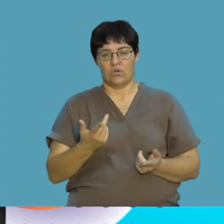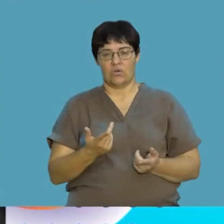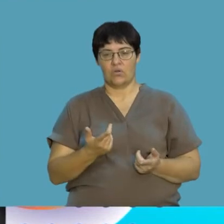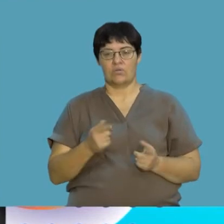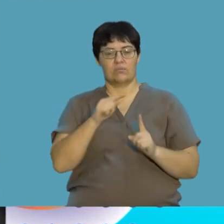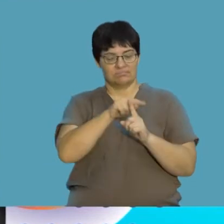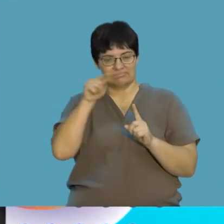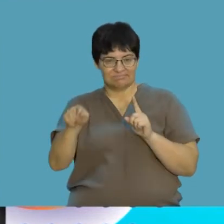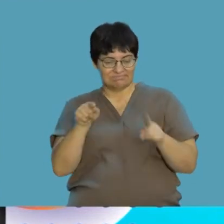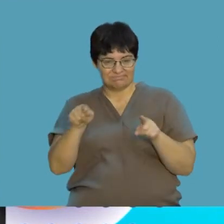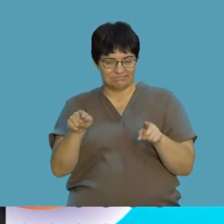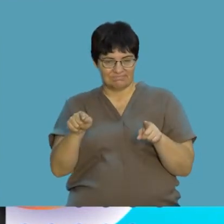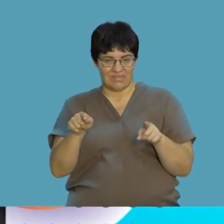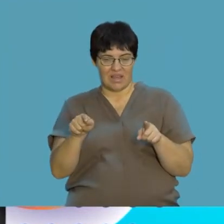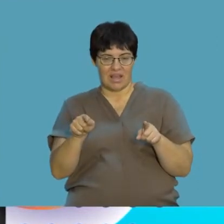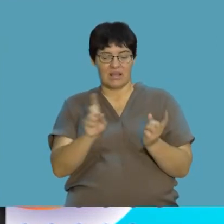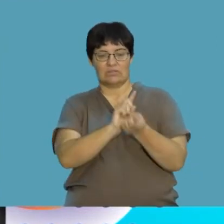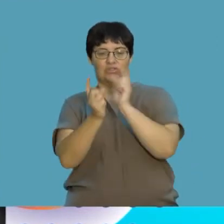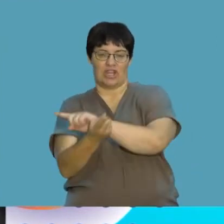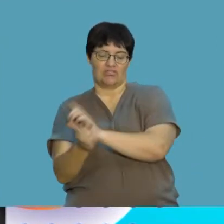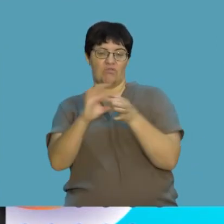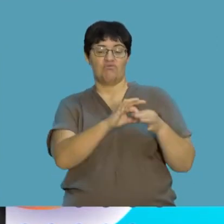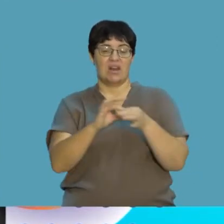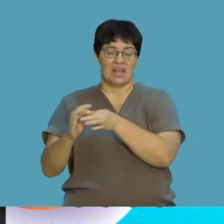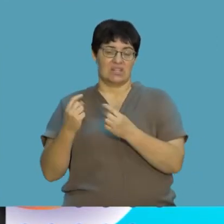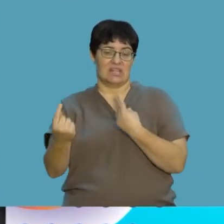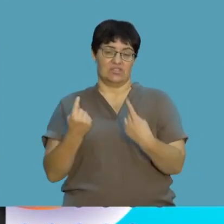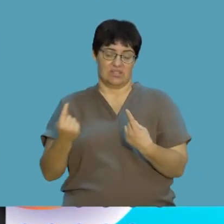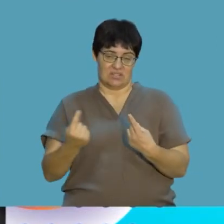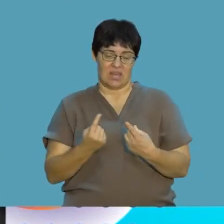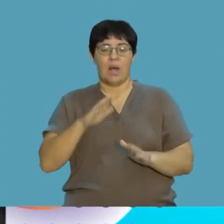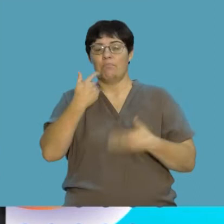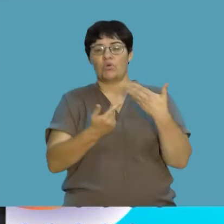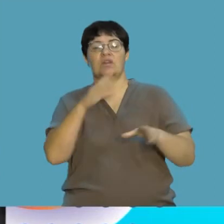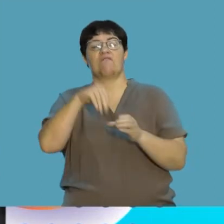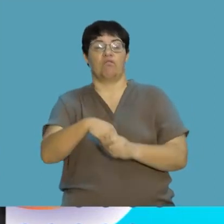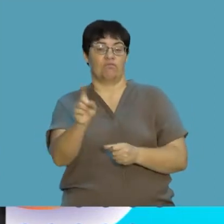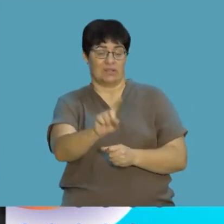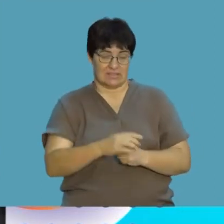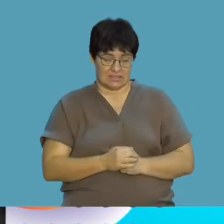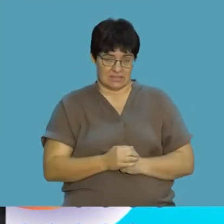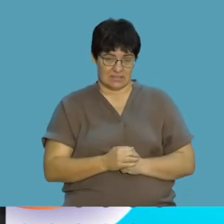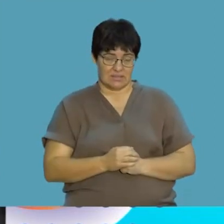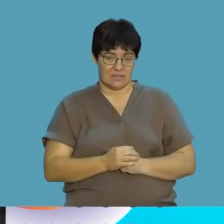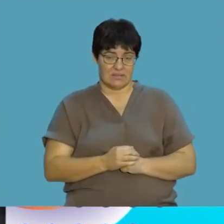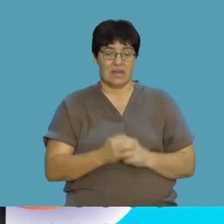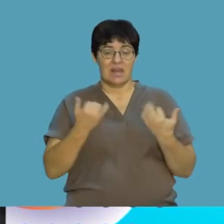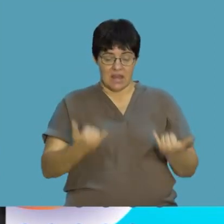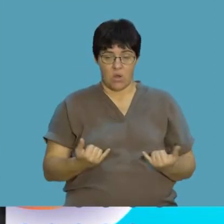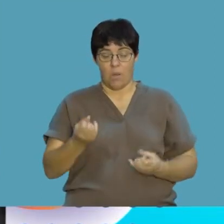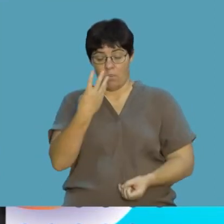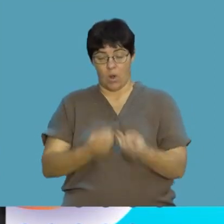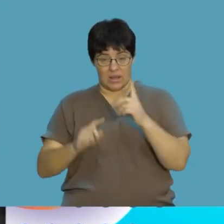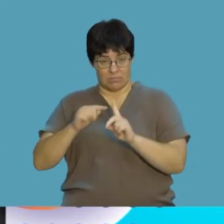of how those two phases of matter relate to each other and the processes involved. Now we are able to distinguish between